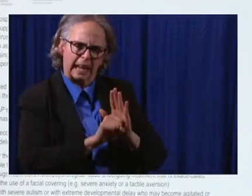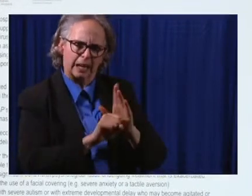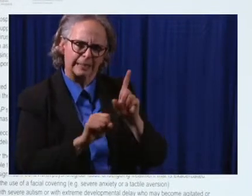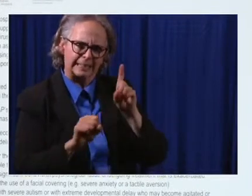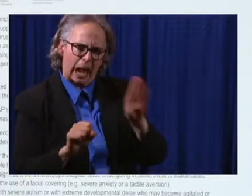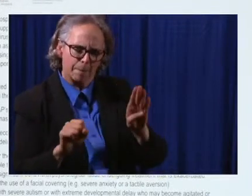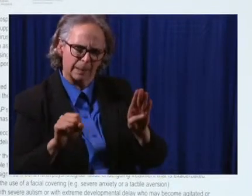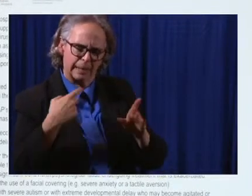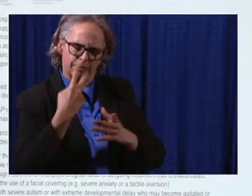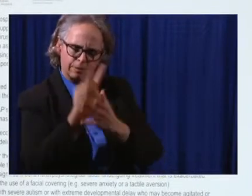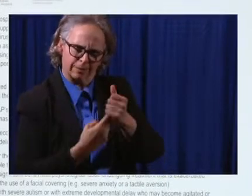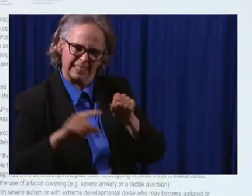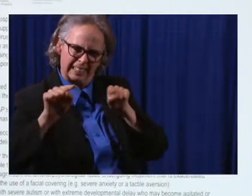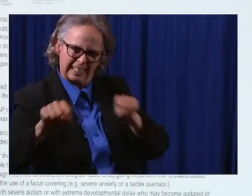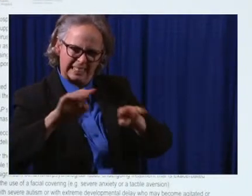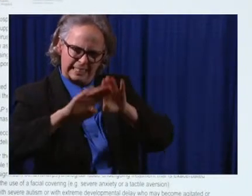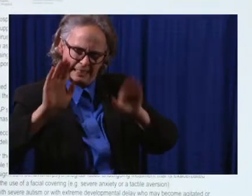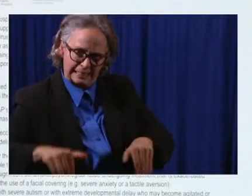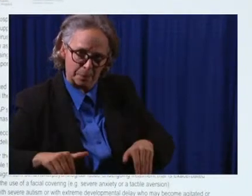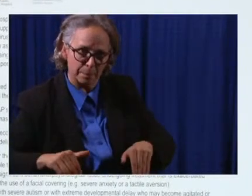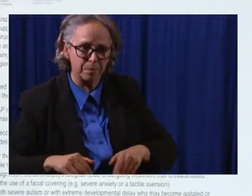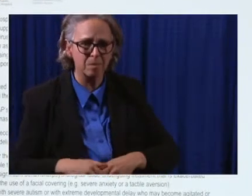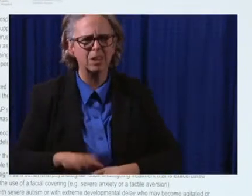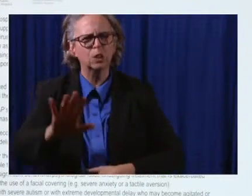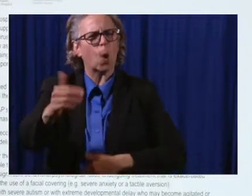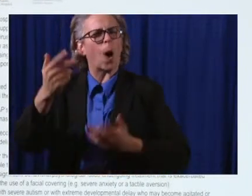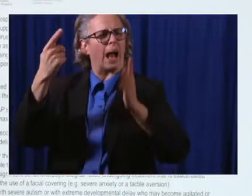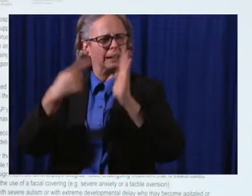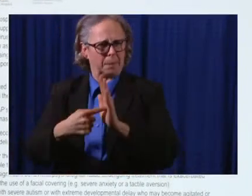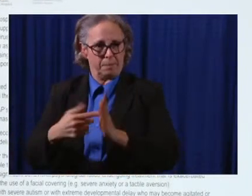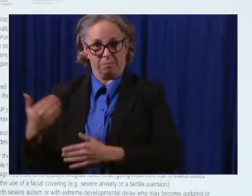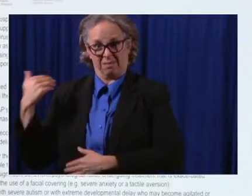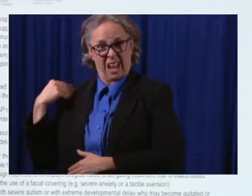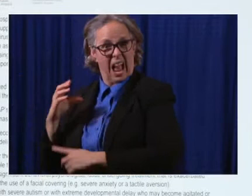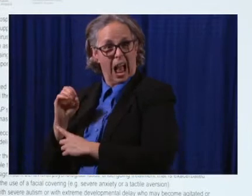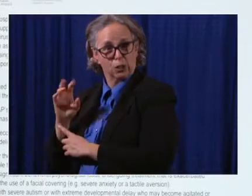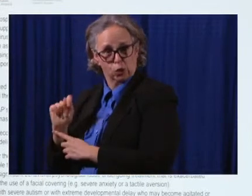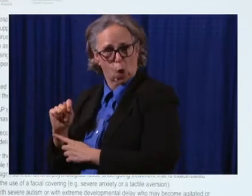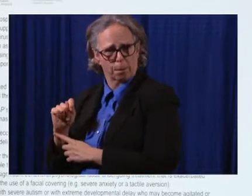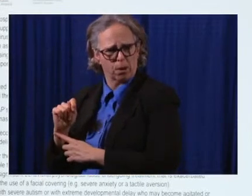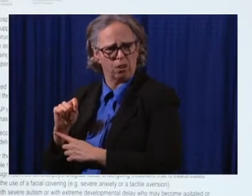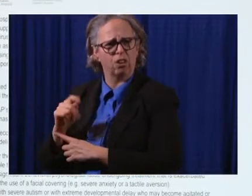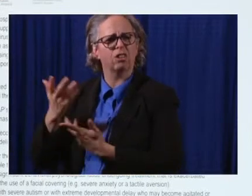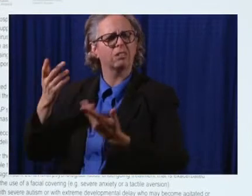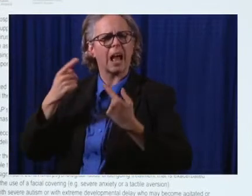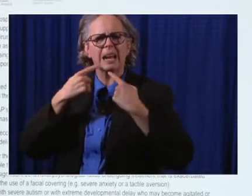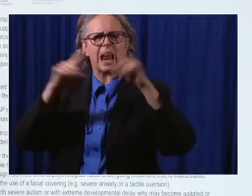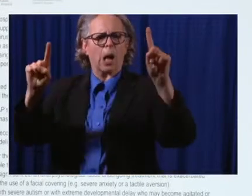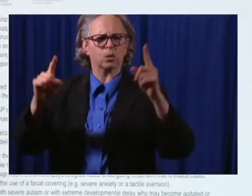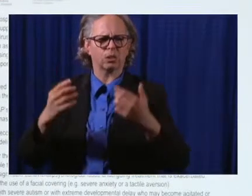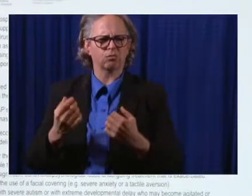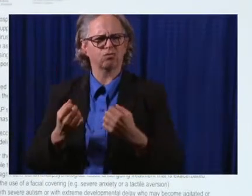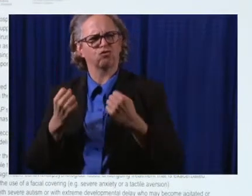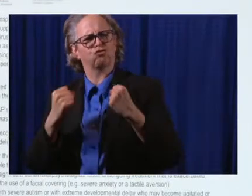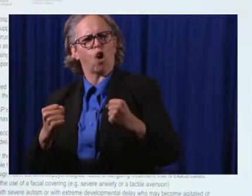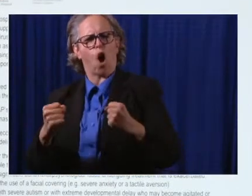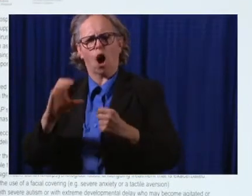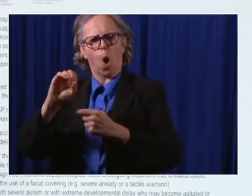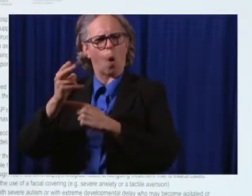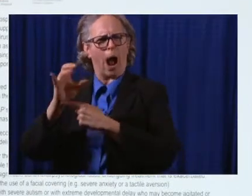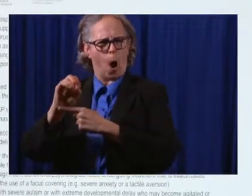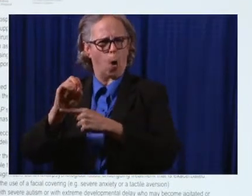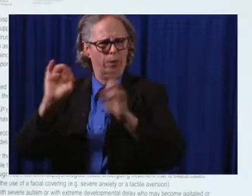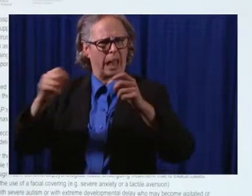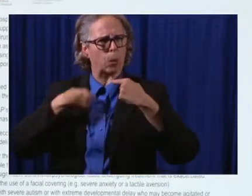Ohio, a reasonable and aggressive package of legislation designed to protect the rights of Ohio's law-abiding citizens.